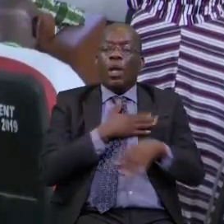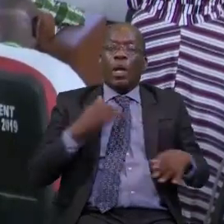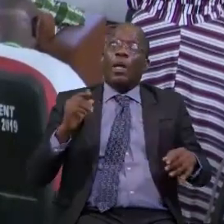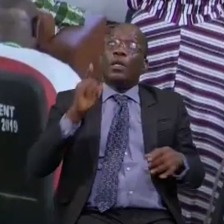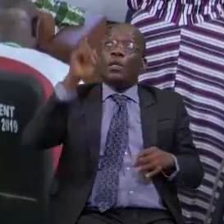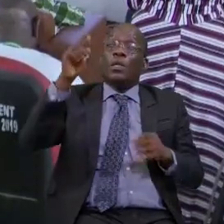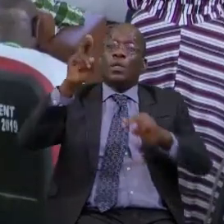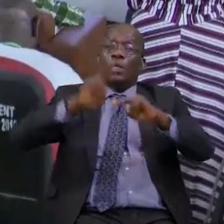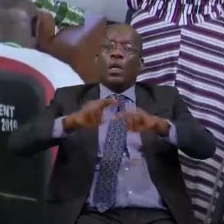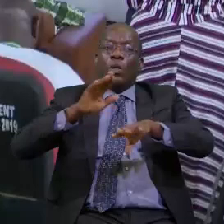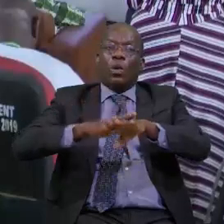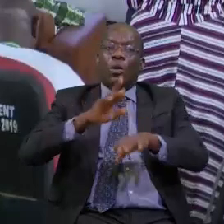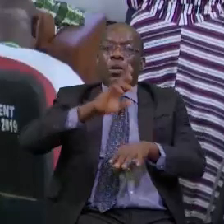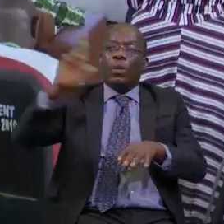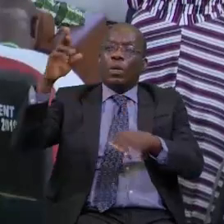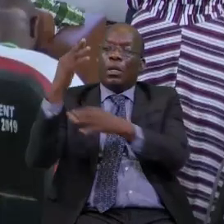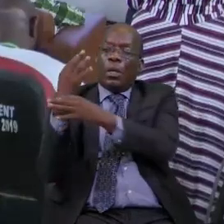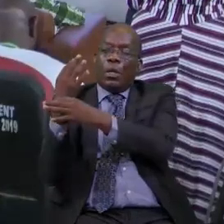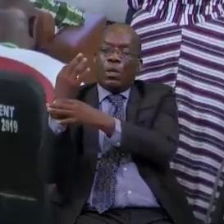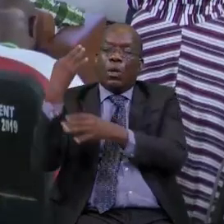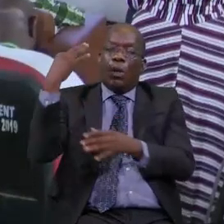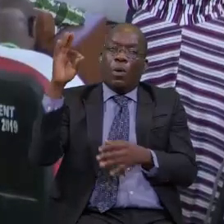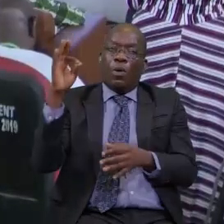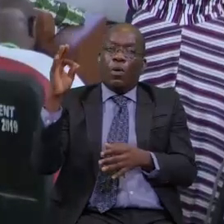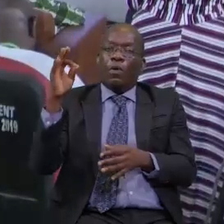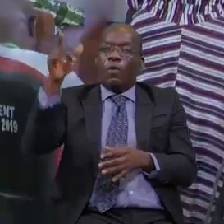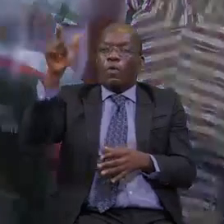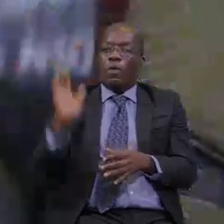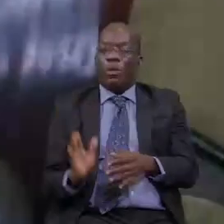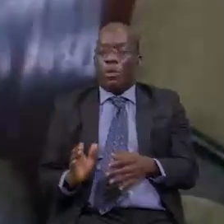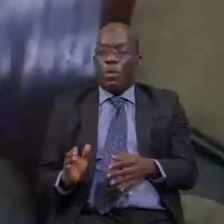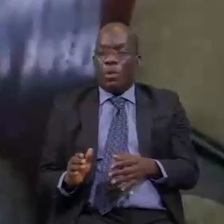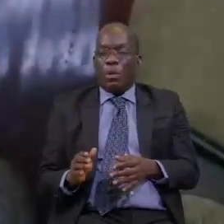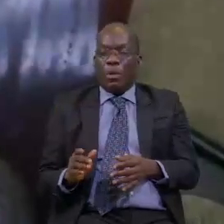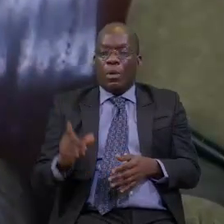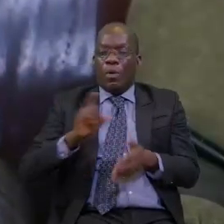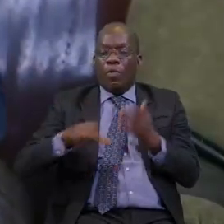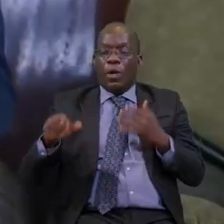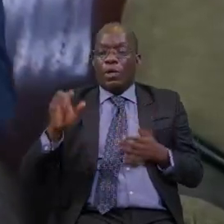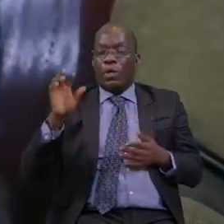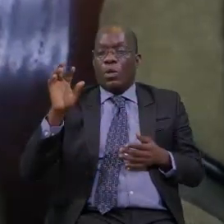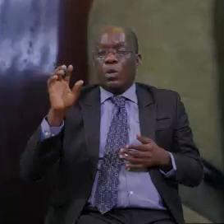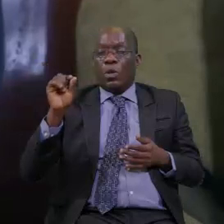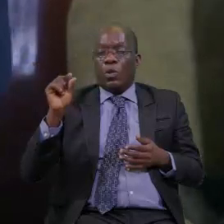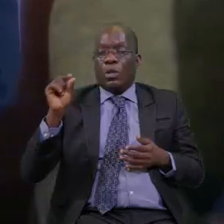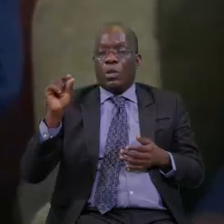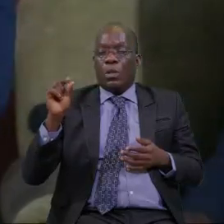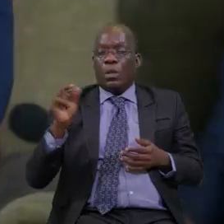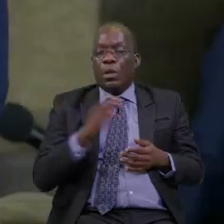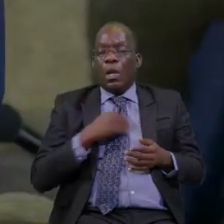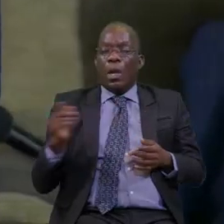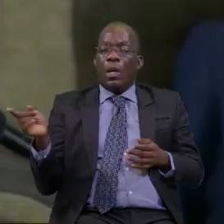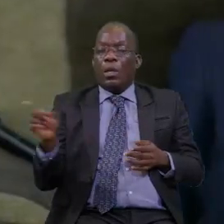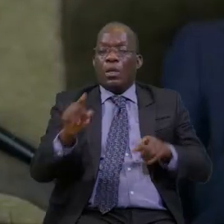right hand of God. And then in verse 20 says, and they went